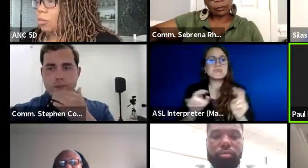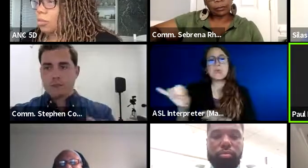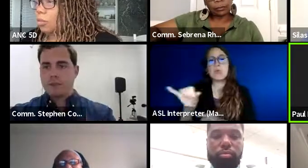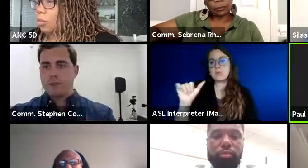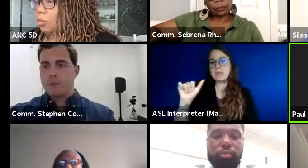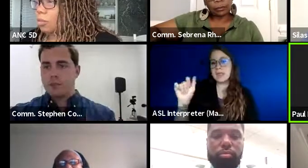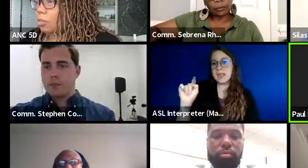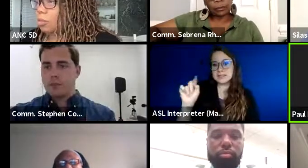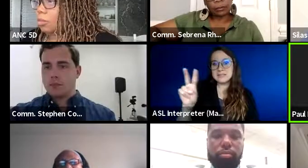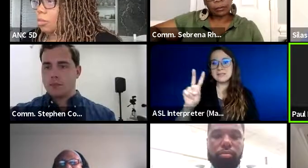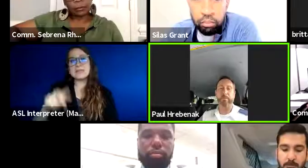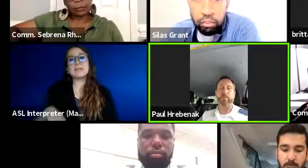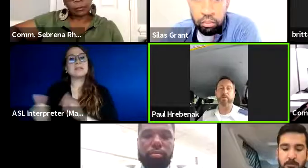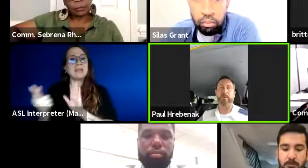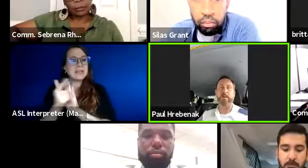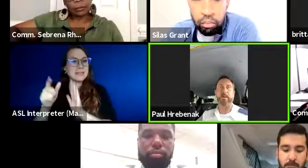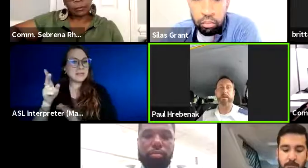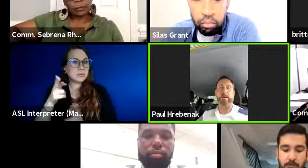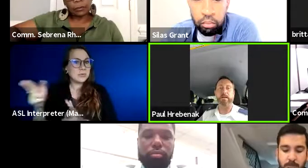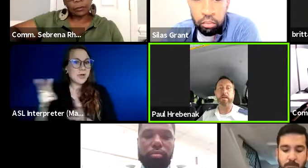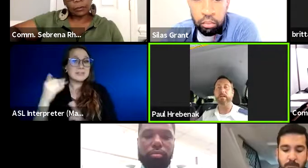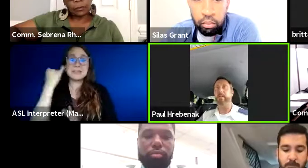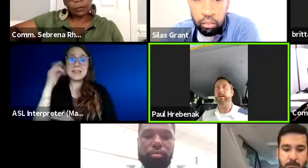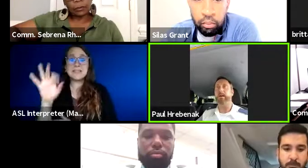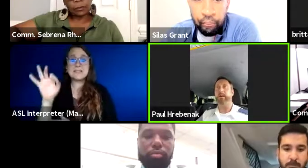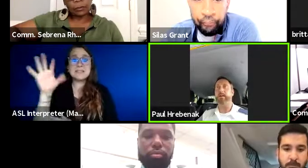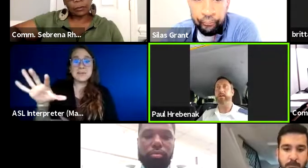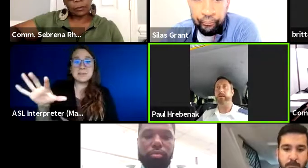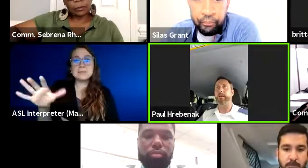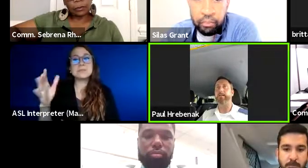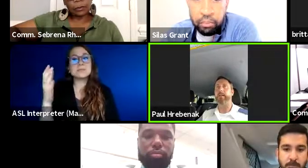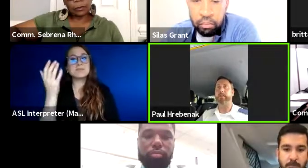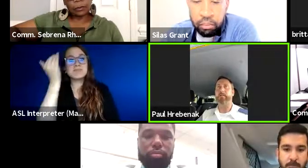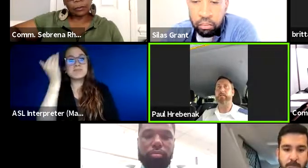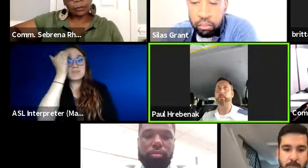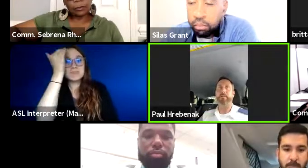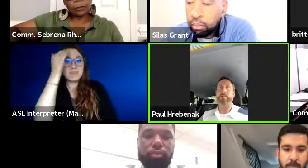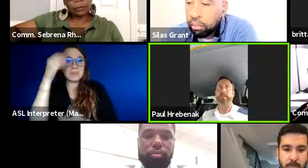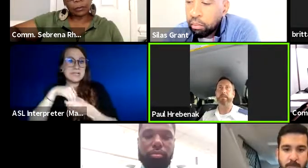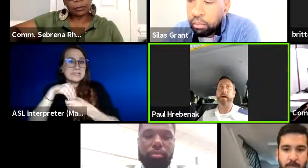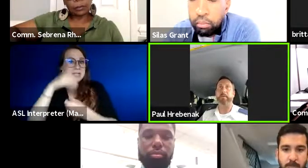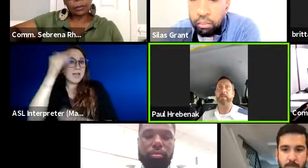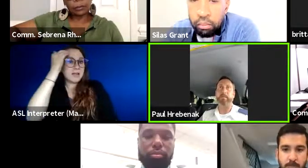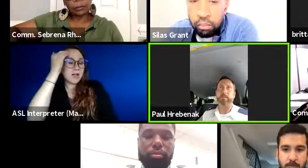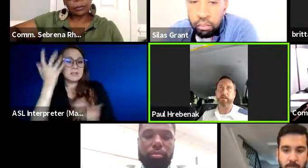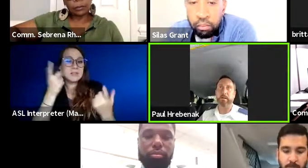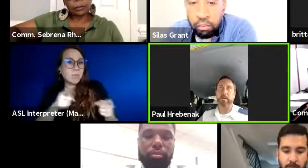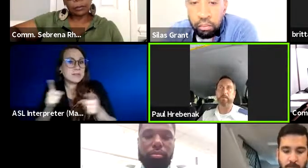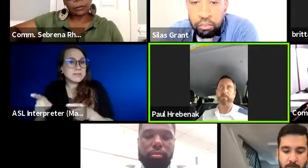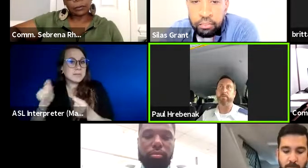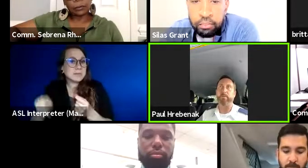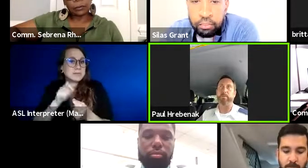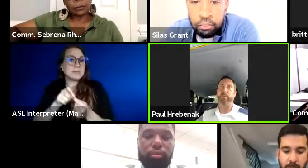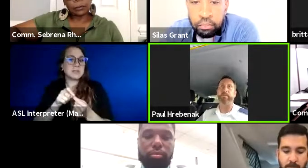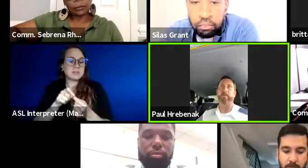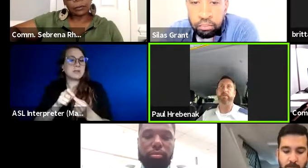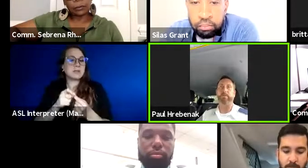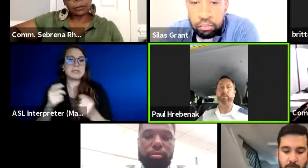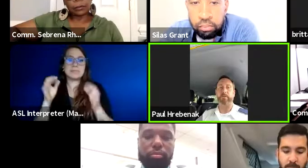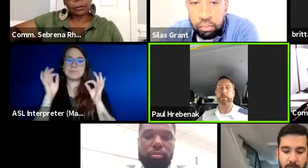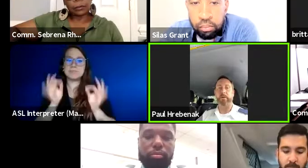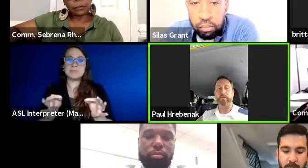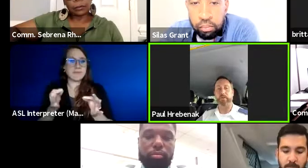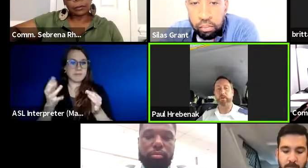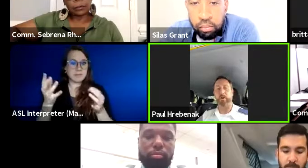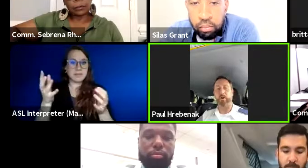and illegal guns. If you have tips or any insight into what exactly is happening, definitely